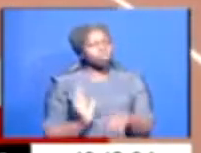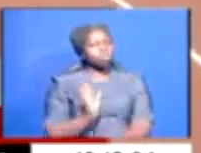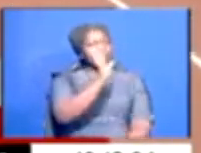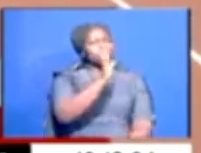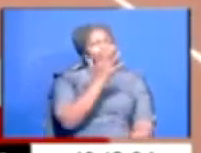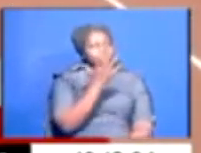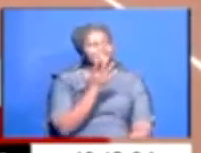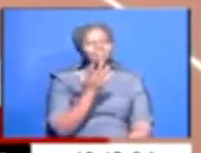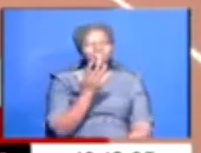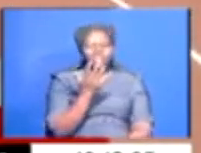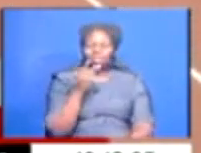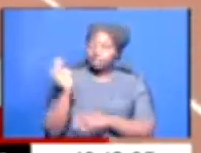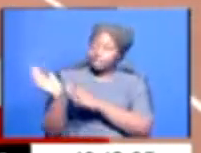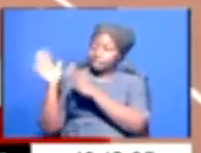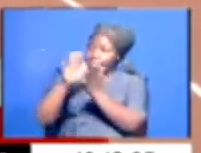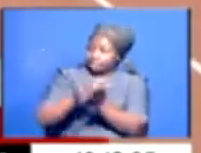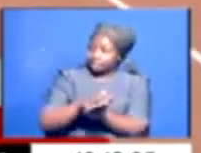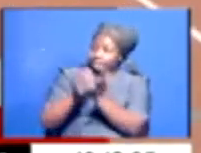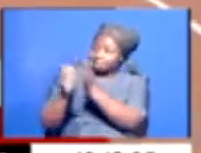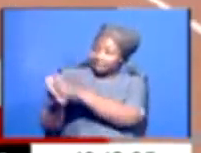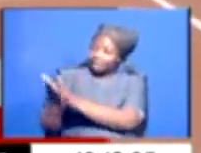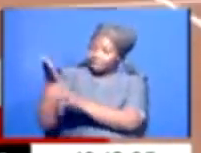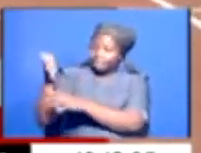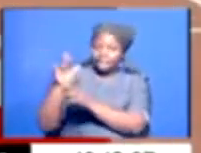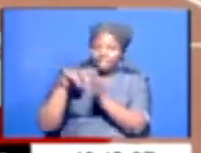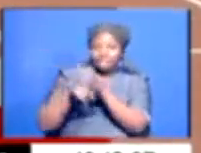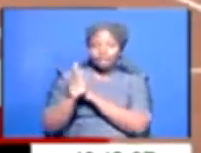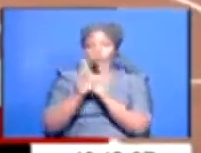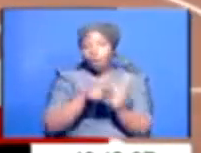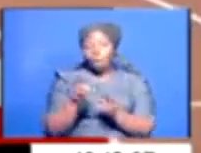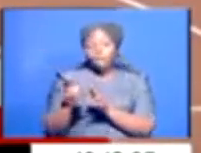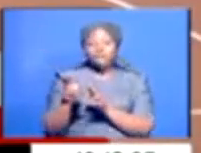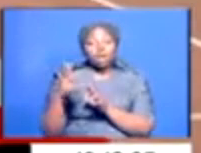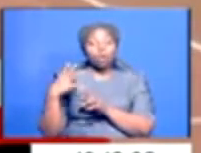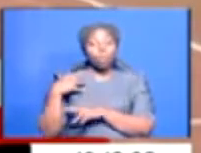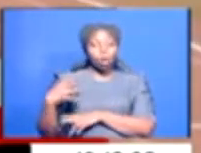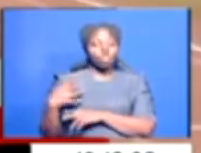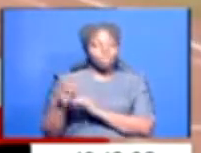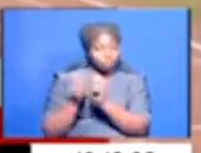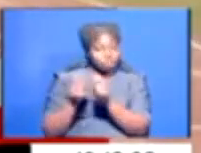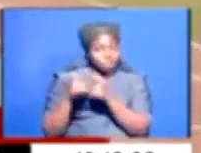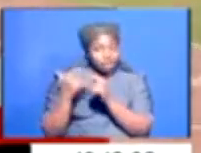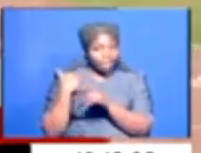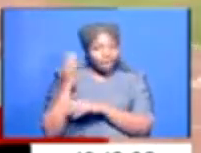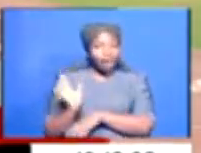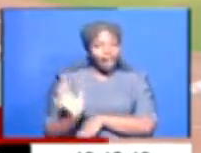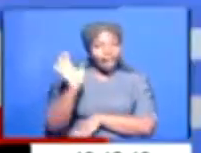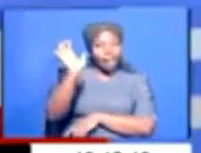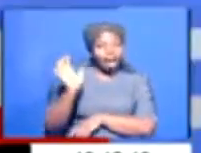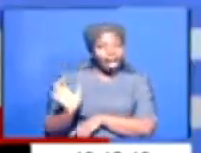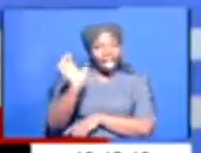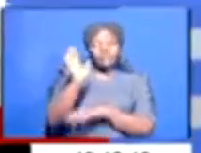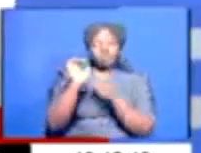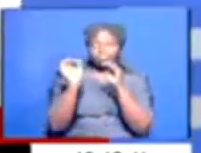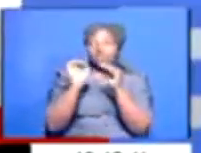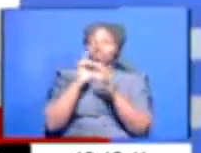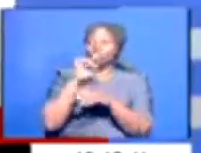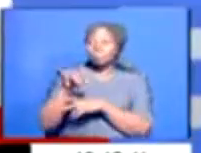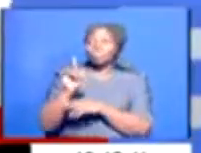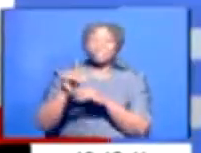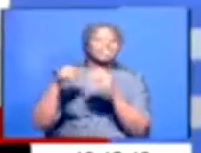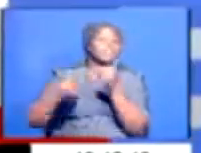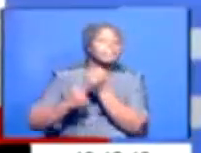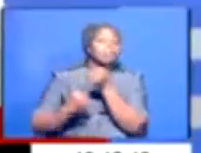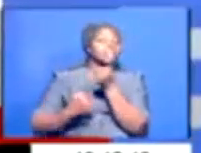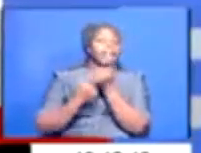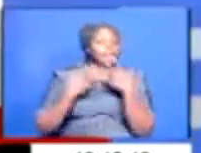Games, mm-hmm, but there is no short put for my class. Mm-hmm. So they were supporting people according to the events that they have in Commonwealth.